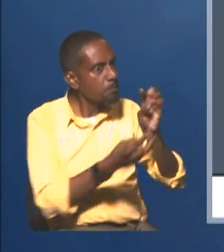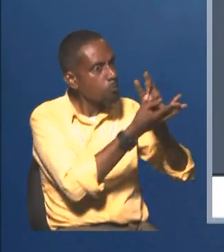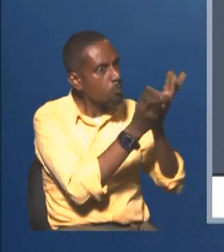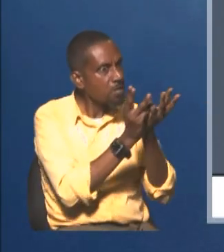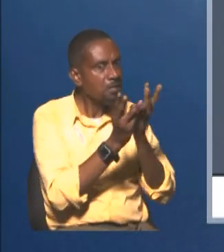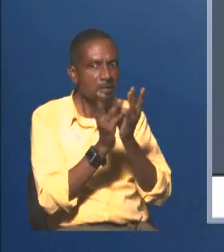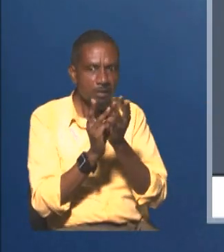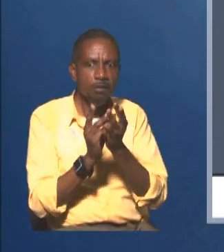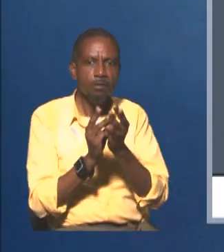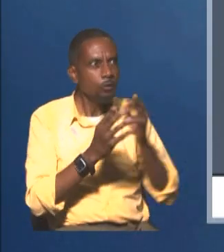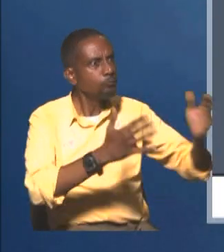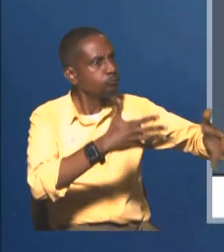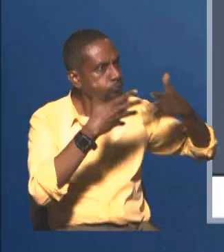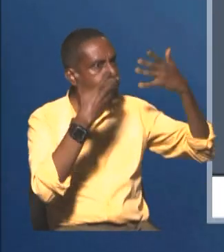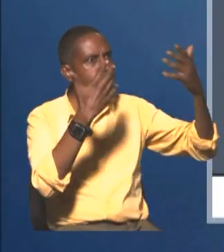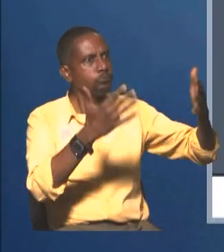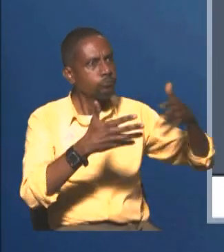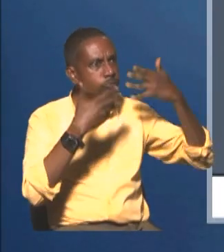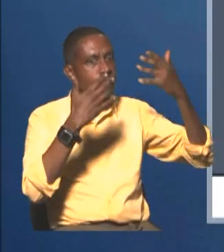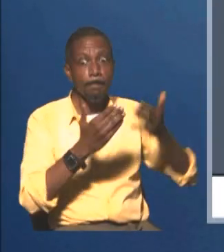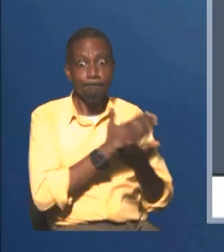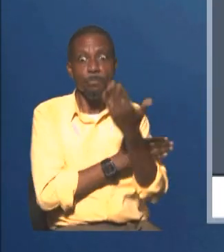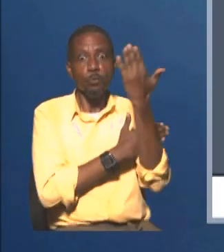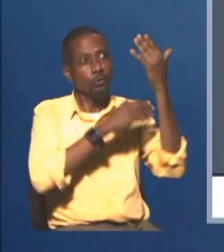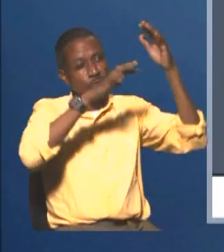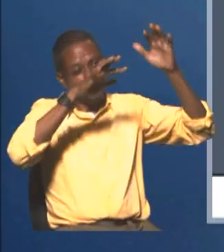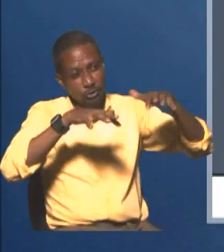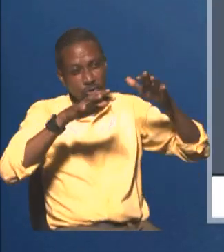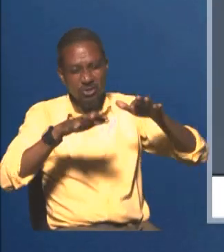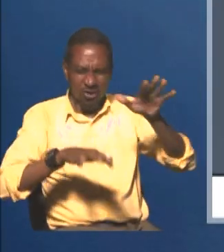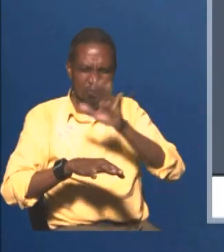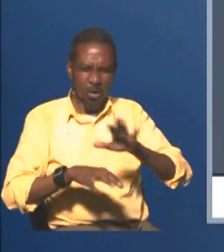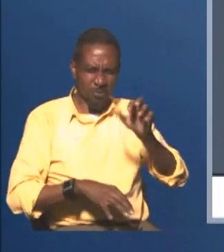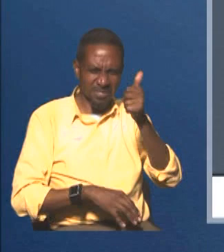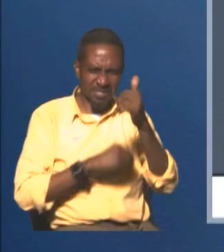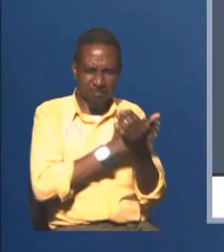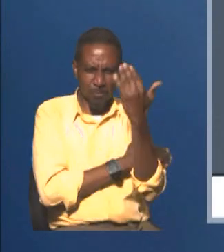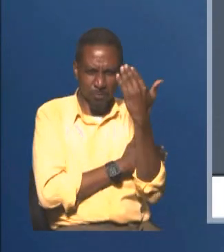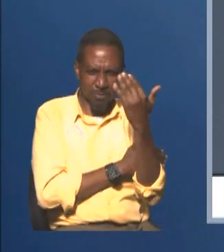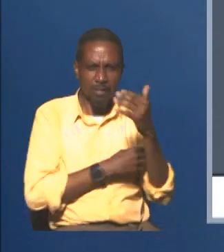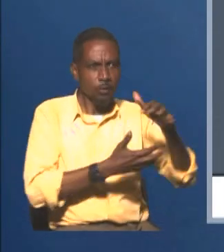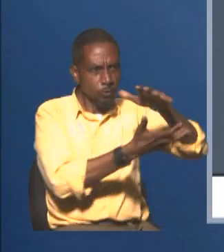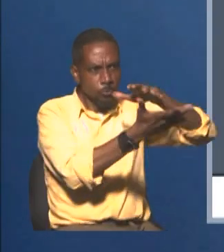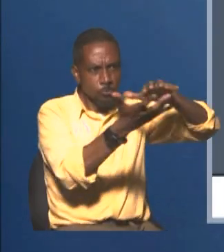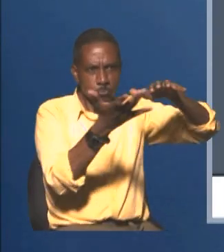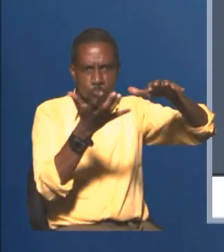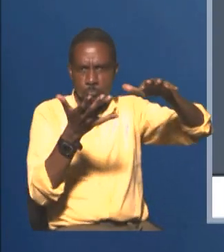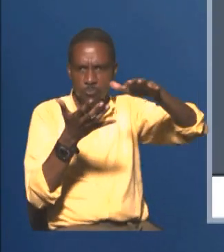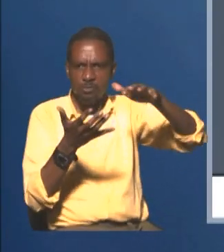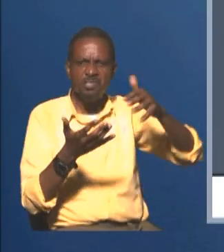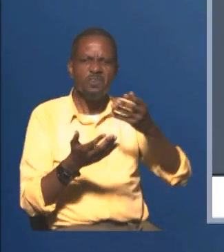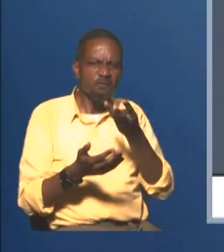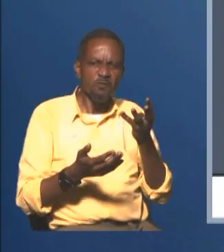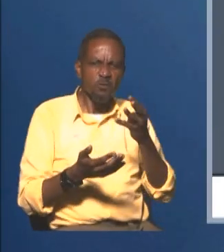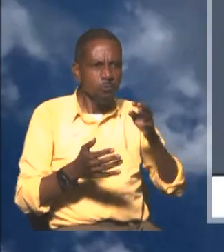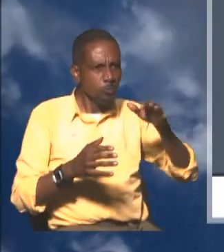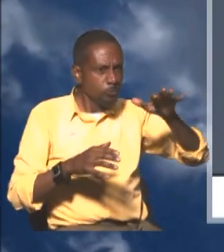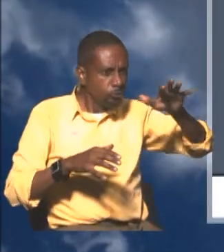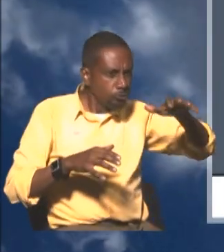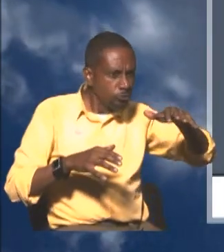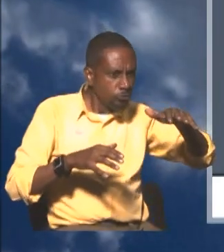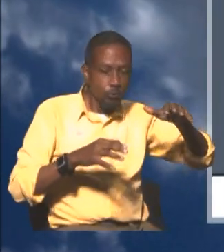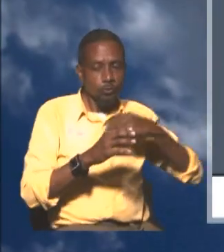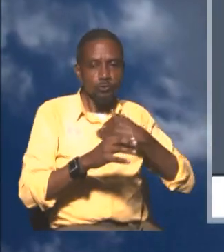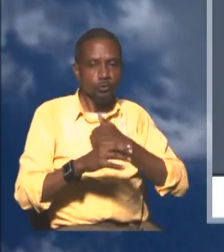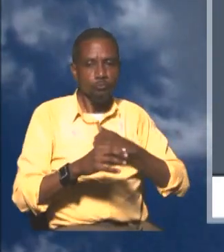windy conditions and morning showers just around 10 a.m. and cloudy intervals sprinkled with a few periods of